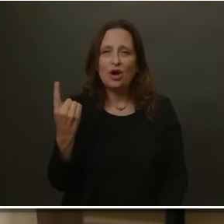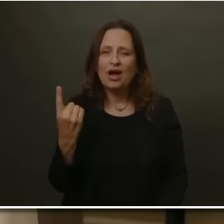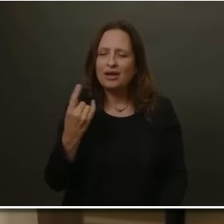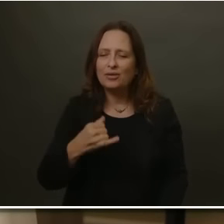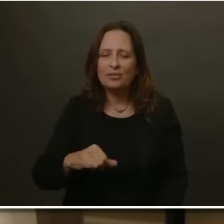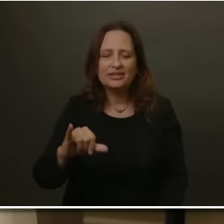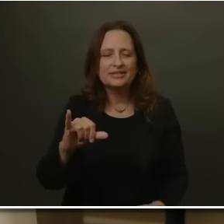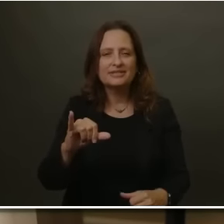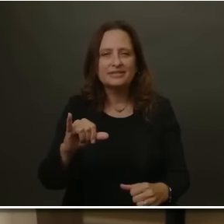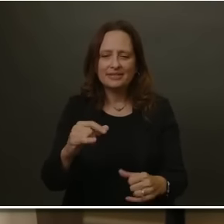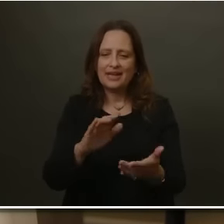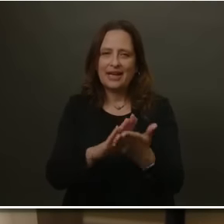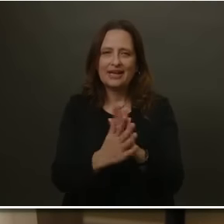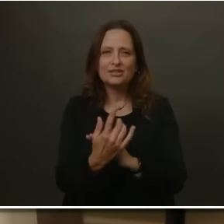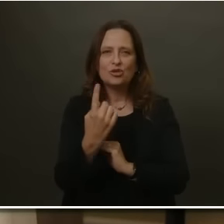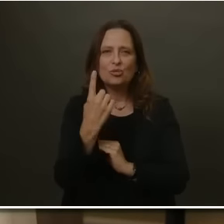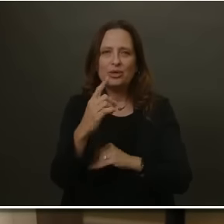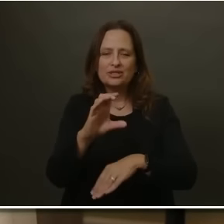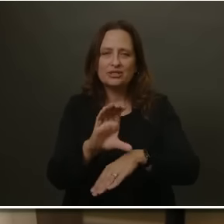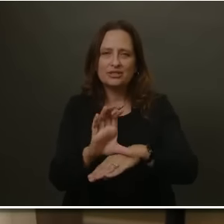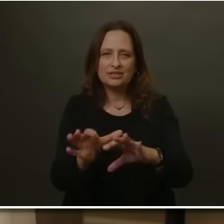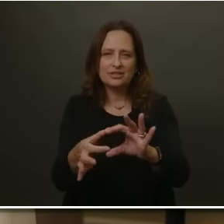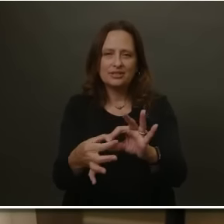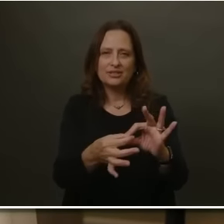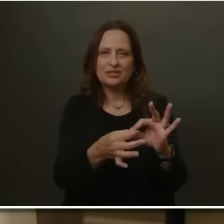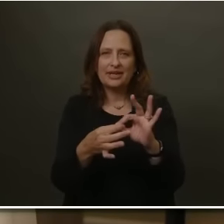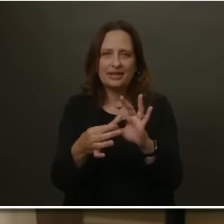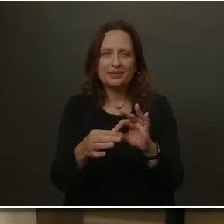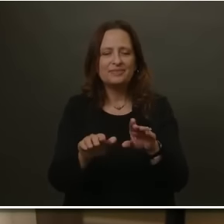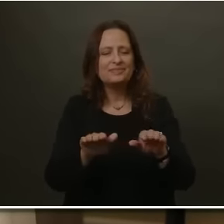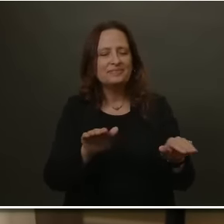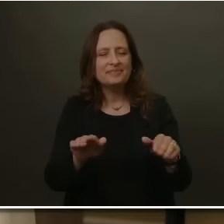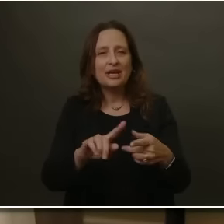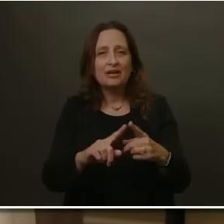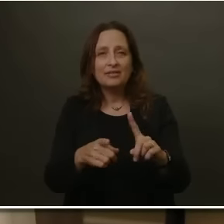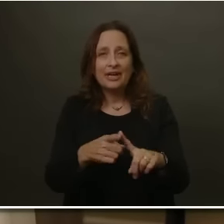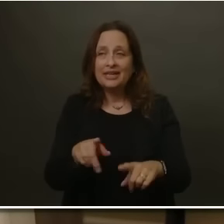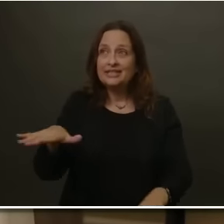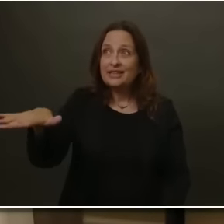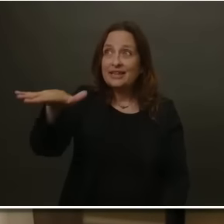church, together. Friends, the kingdom of God is near,